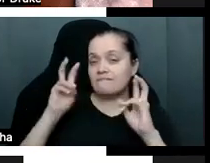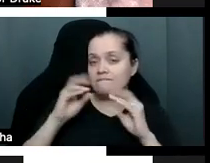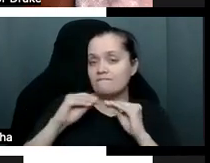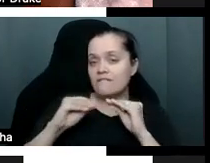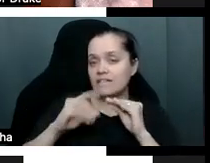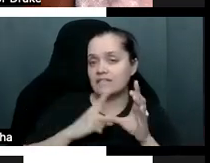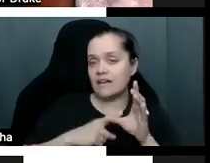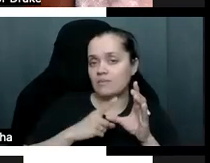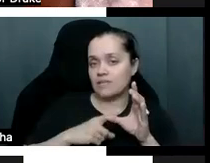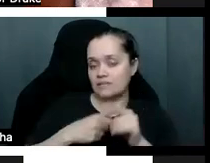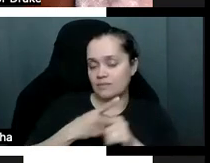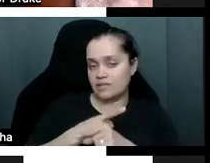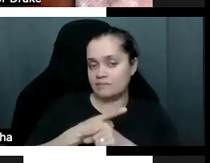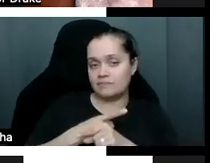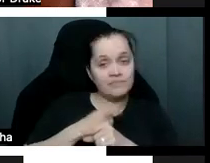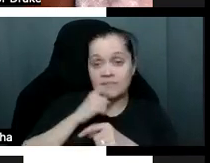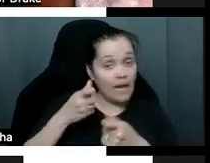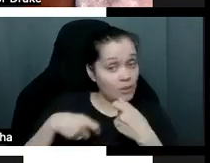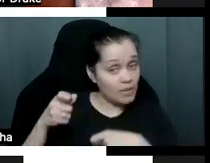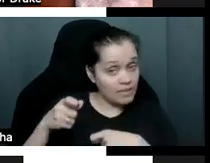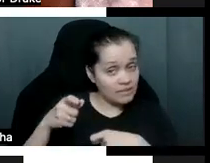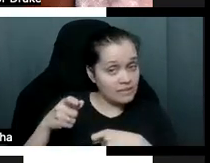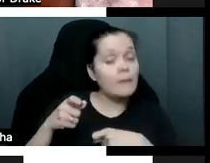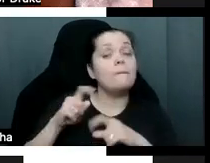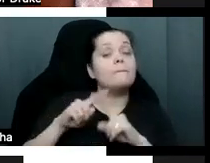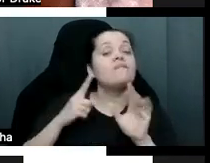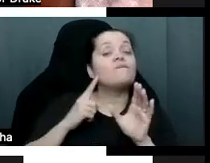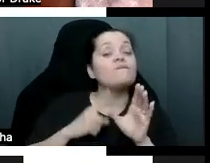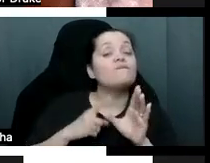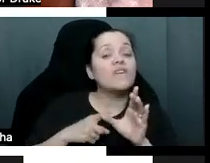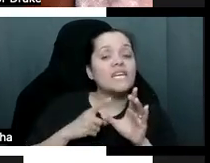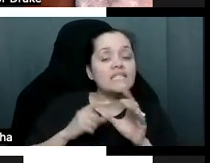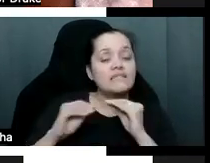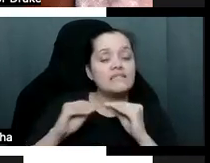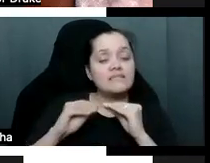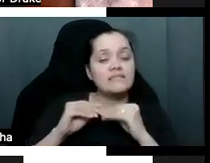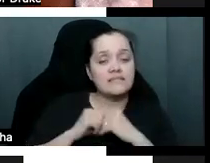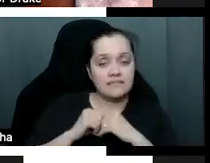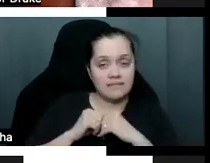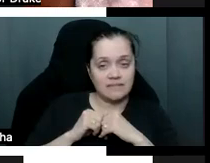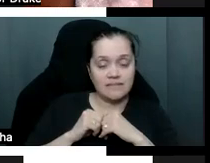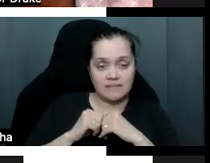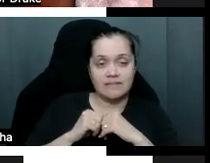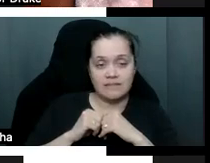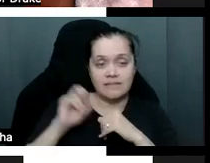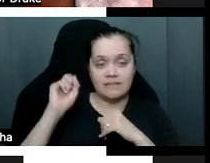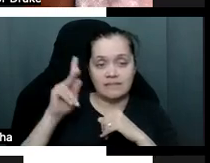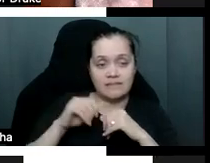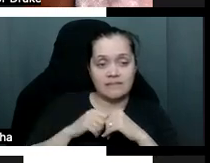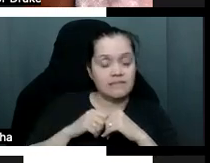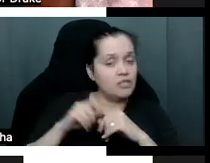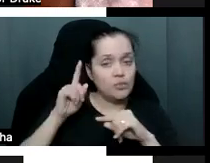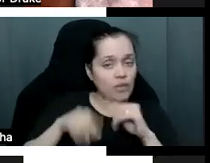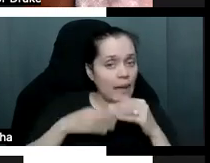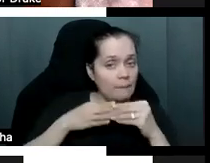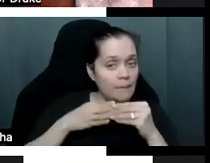communism. Not to replace it, but to fix it. Okay? You don't get to be the